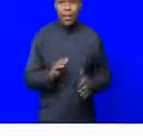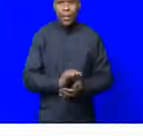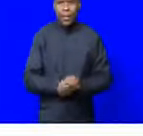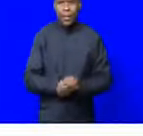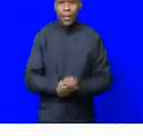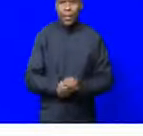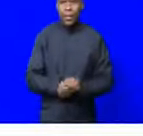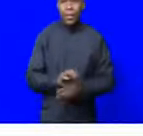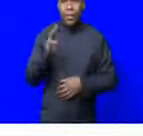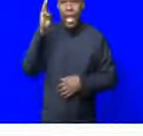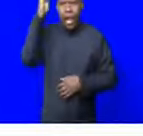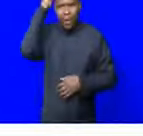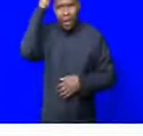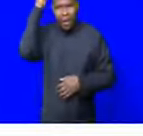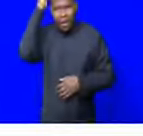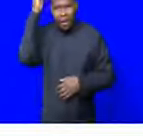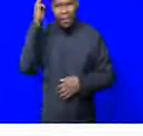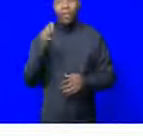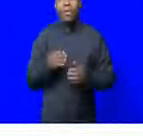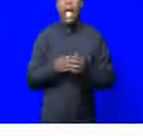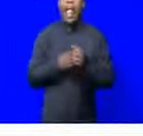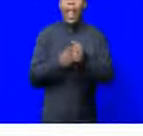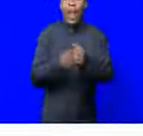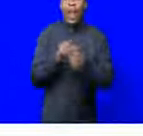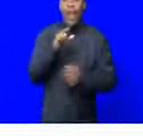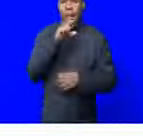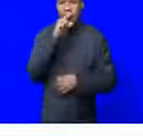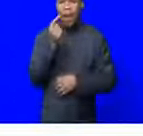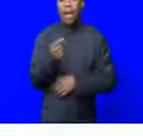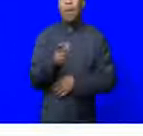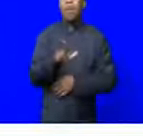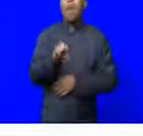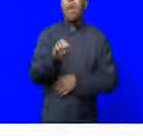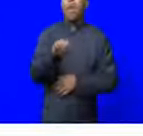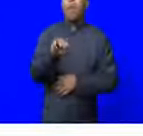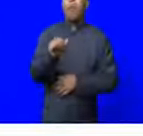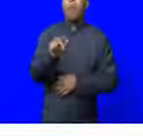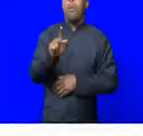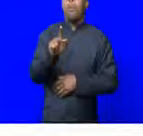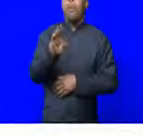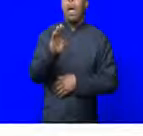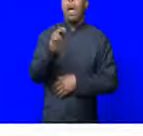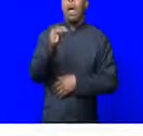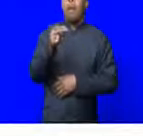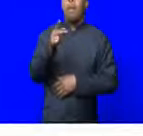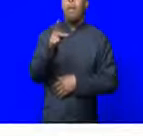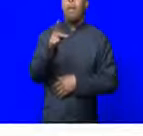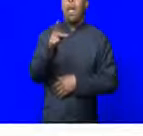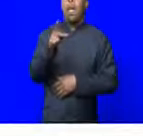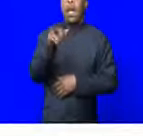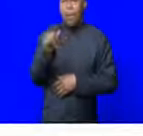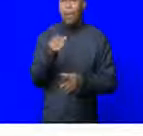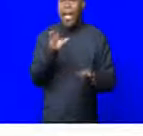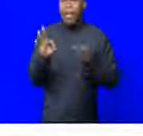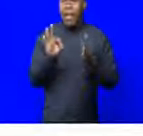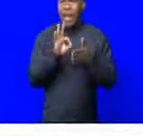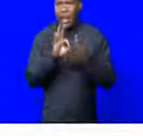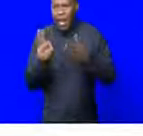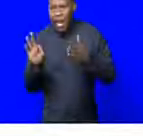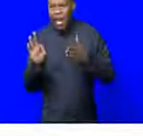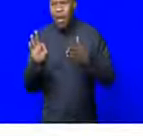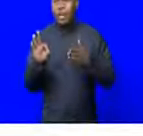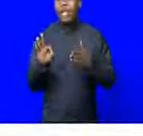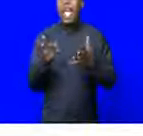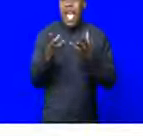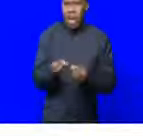The Inkosatana of the regiment, Her Royal Highness Princess Lumapega, told us about some of the virtues that the